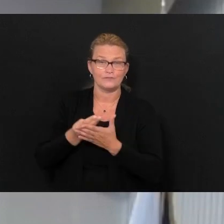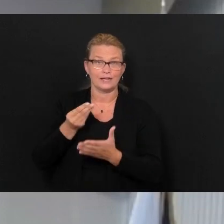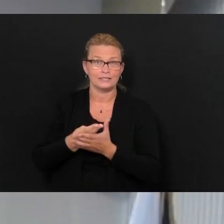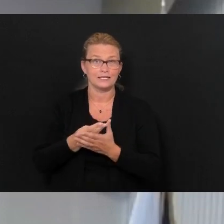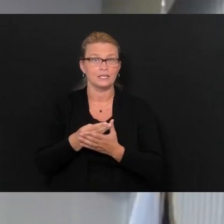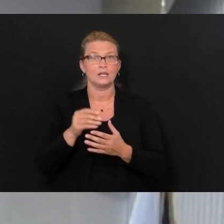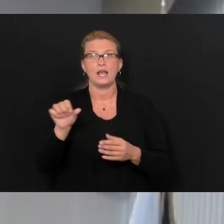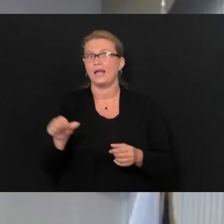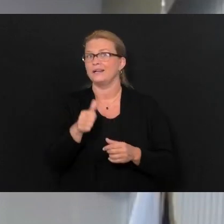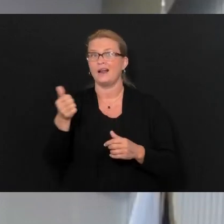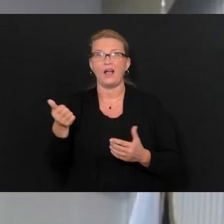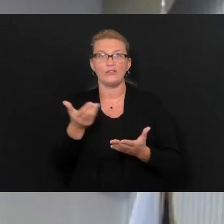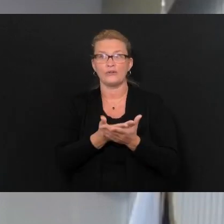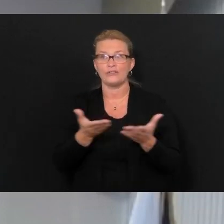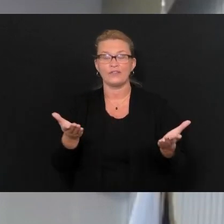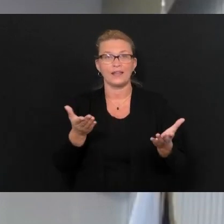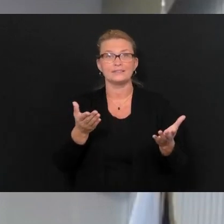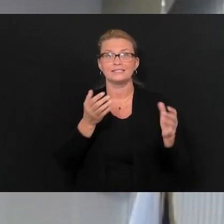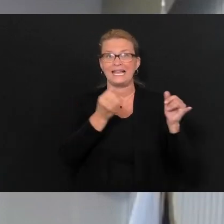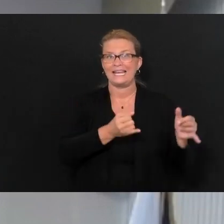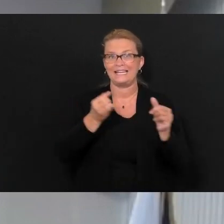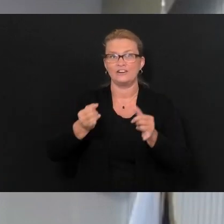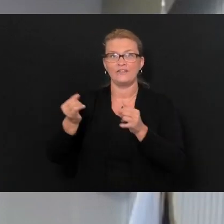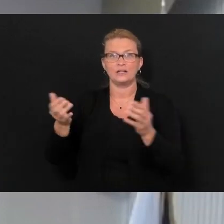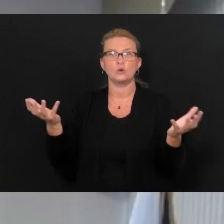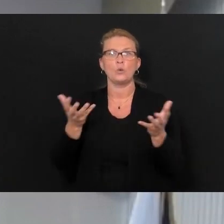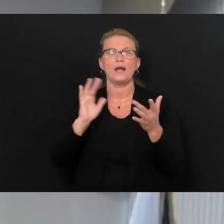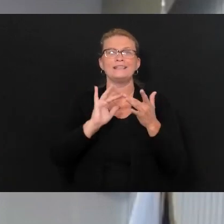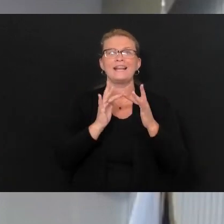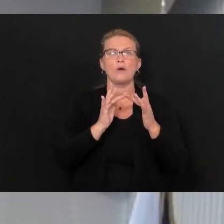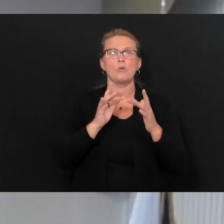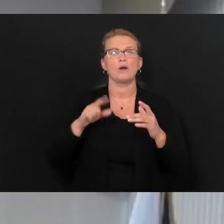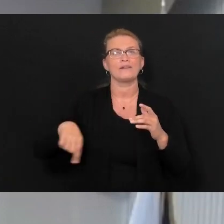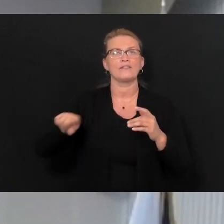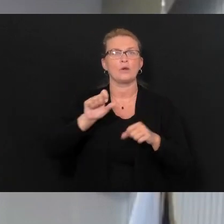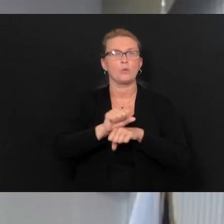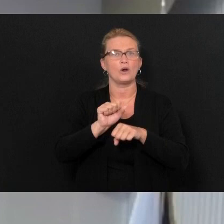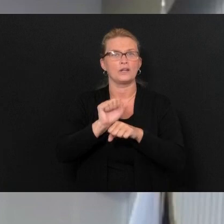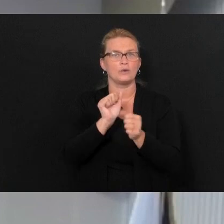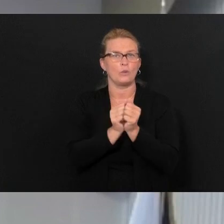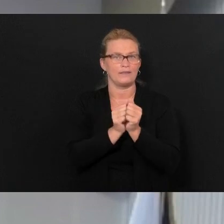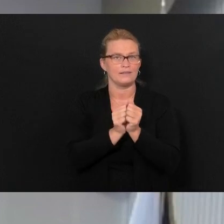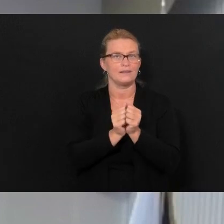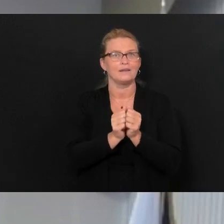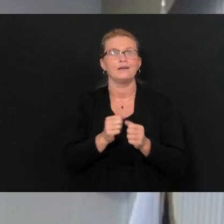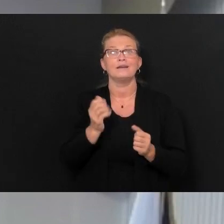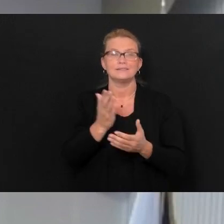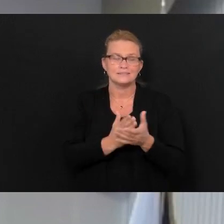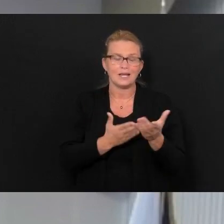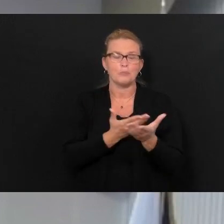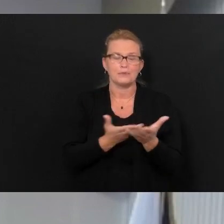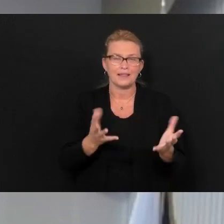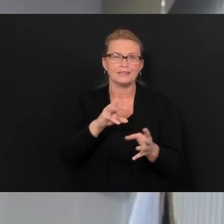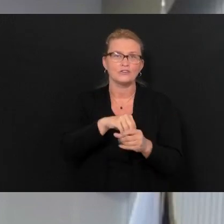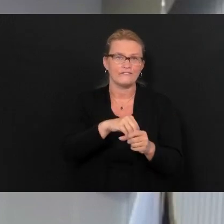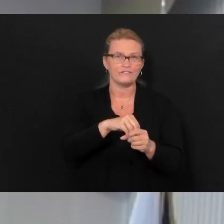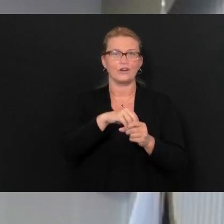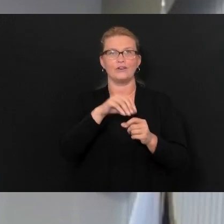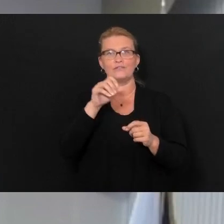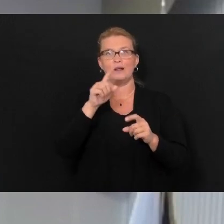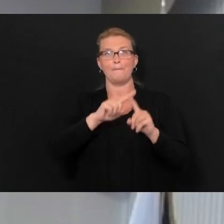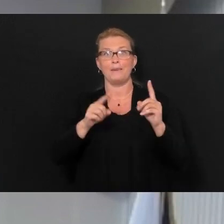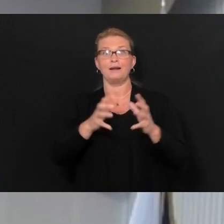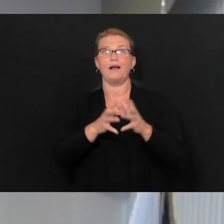But those are individualized depending on what hospital network they're working with. So there is things like that is involved, but there is a lot of mental